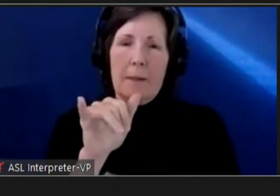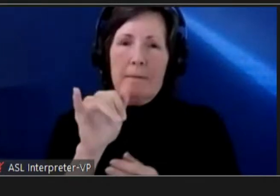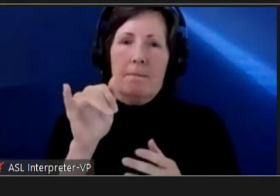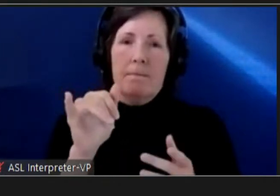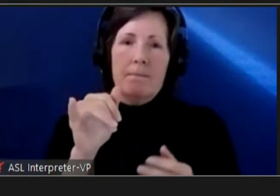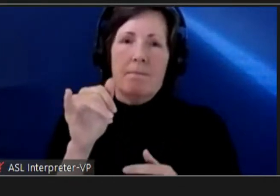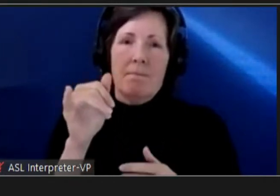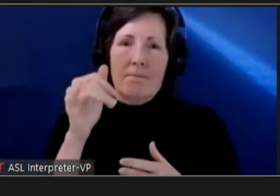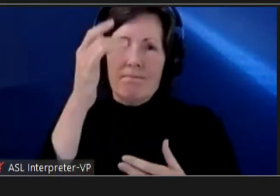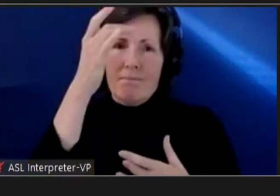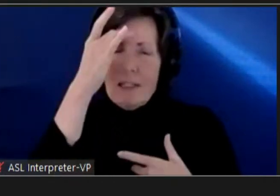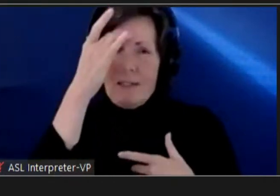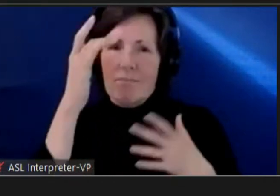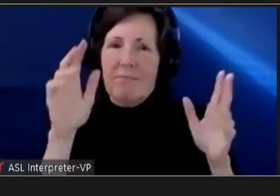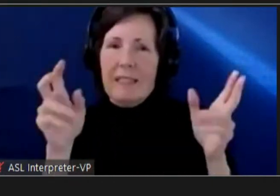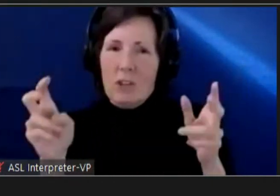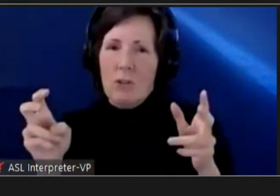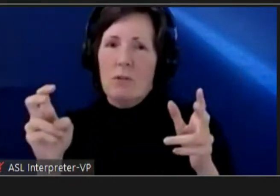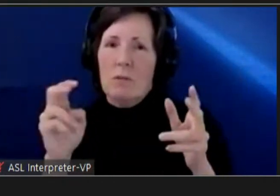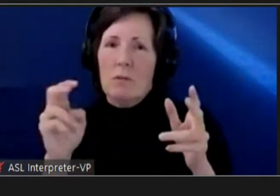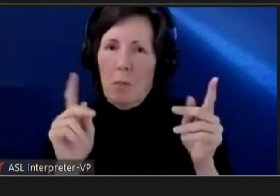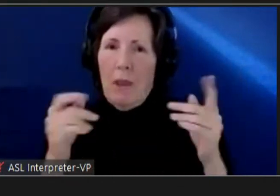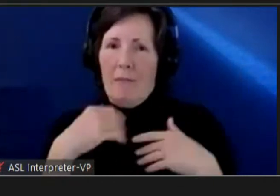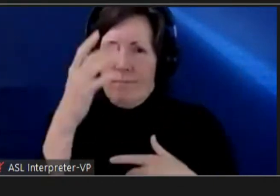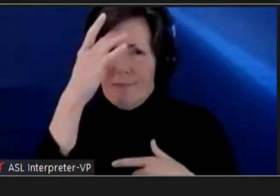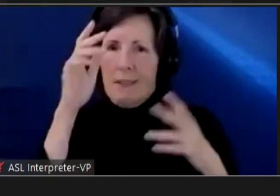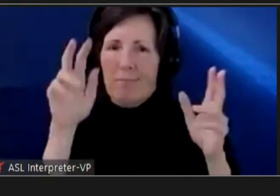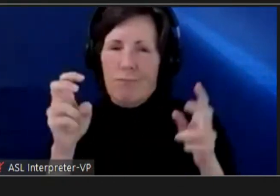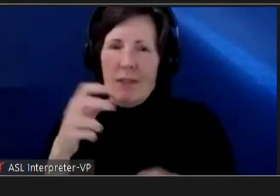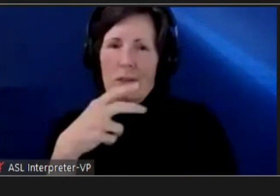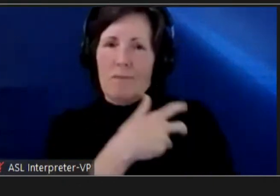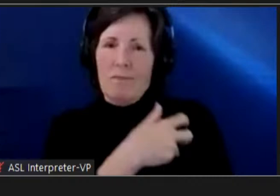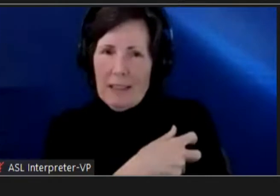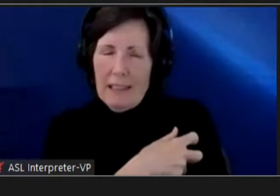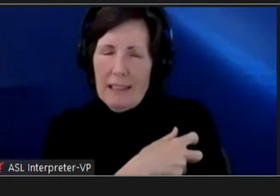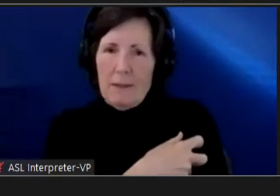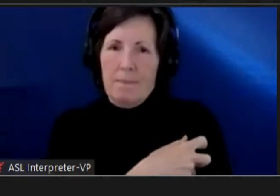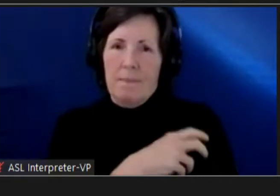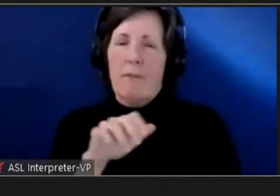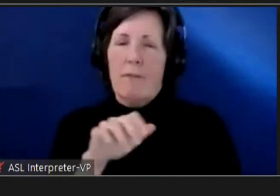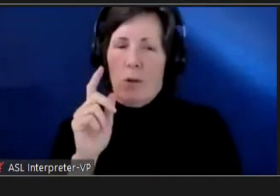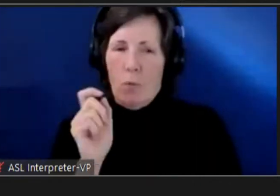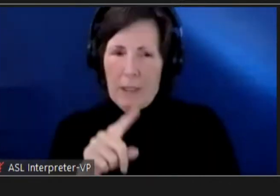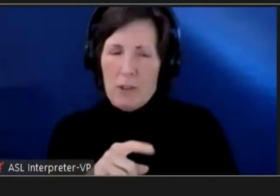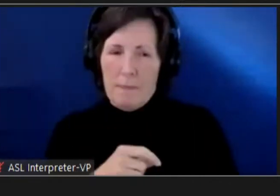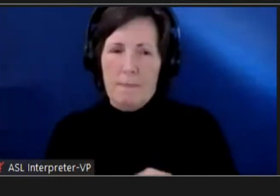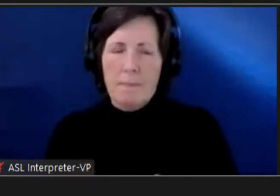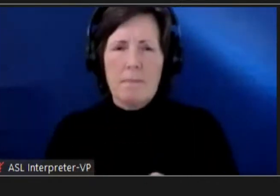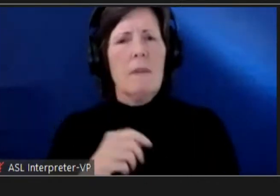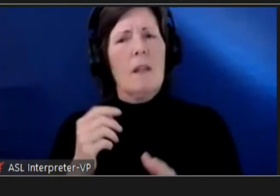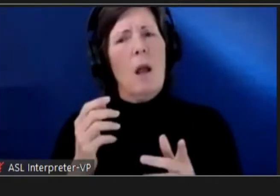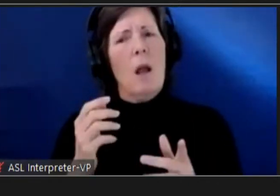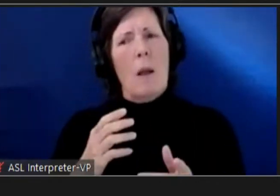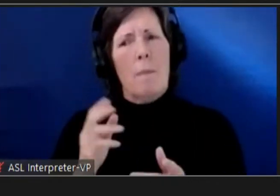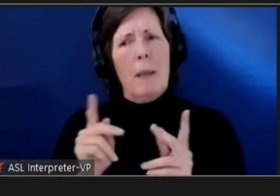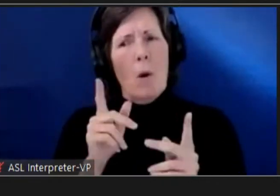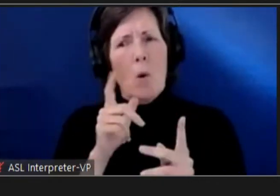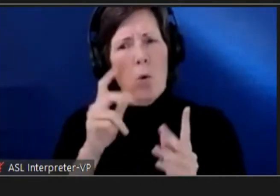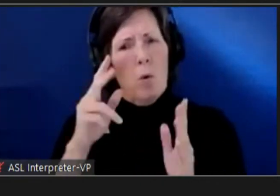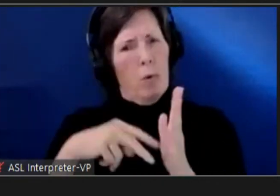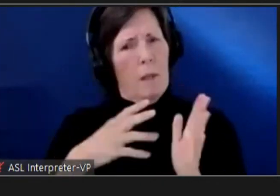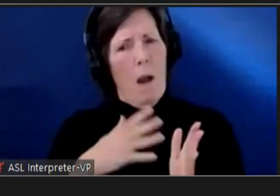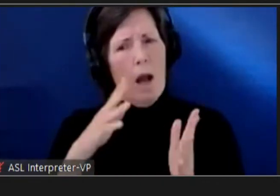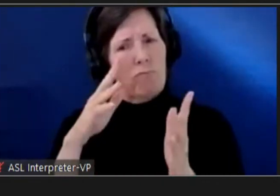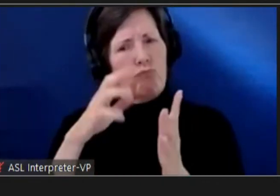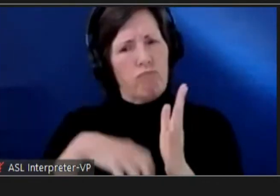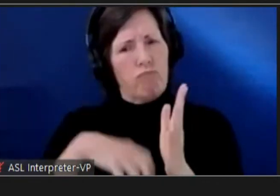vaccination. That was a question that had been coming up here. Another one that my readers have been asking quite often, and I know you touched on it